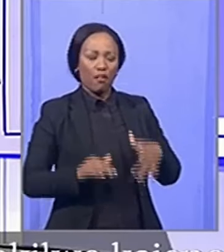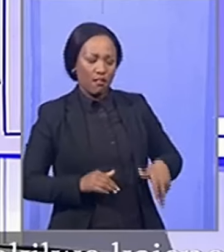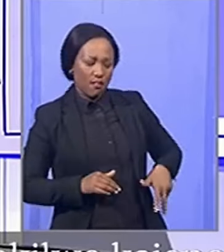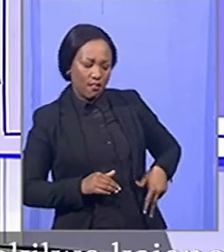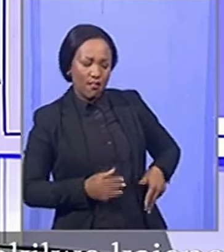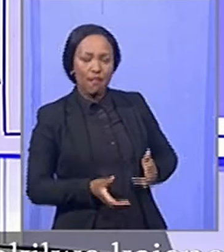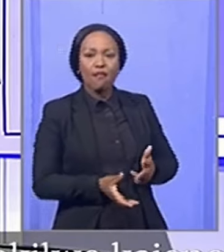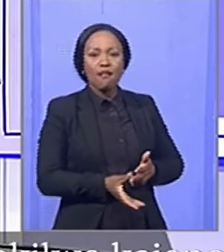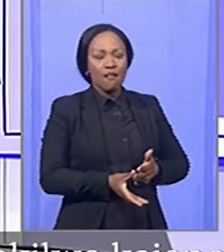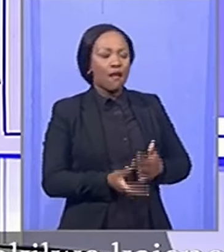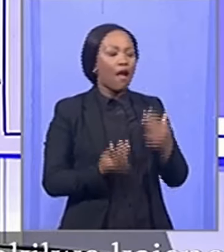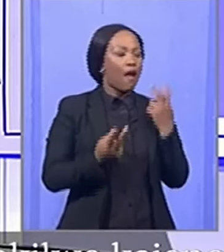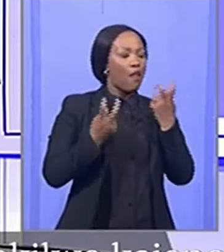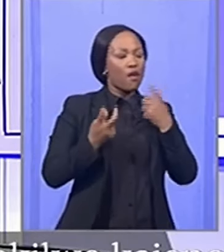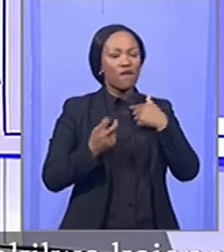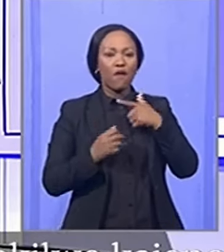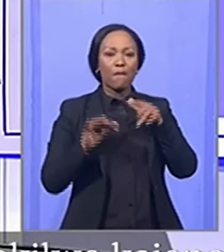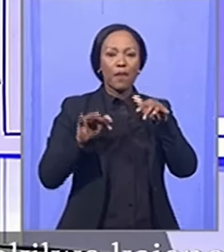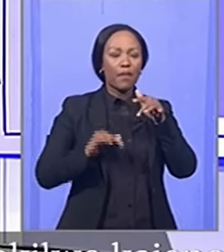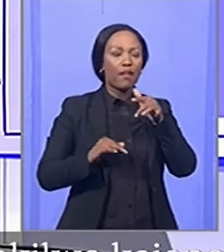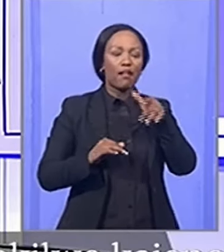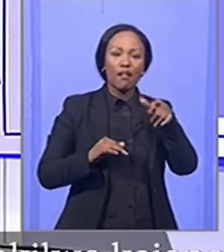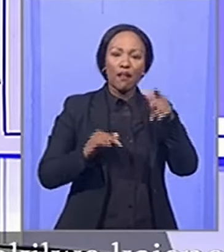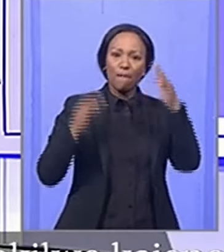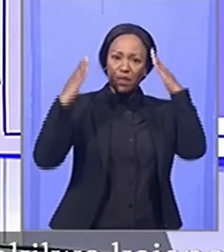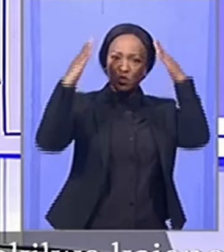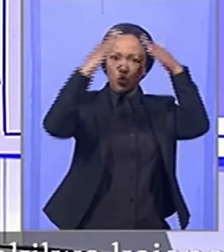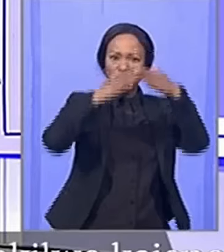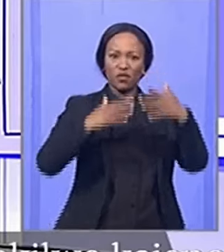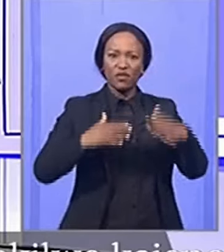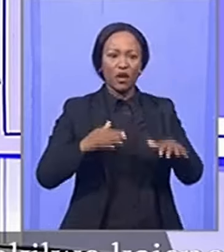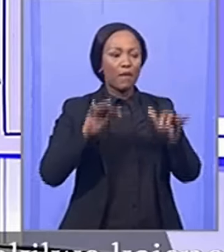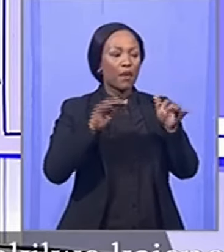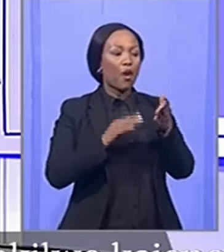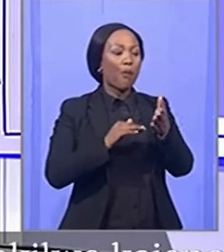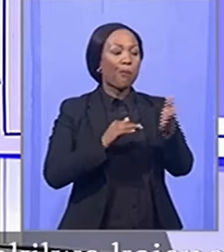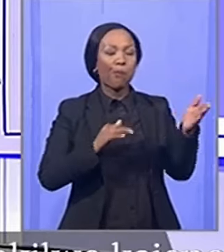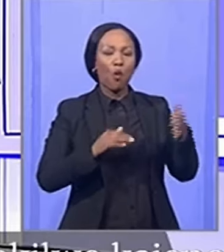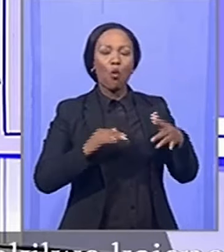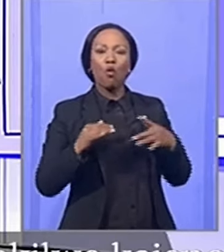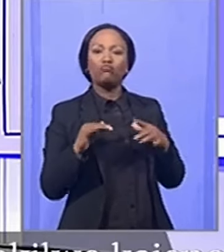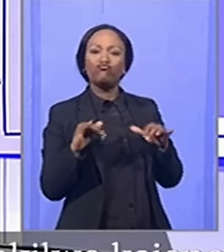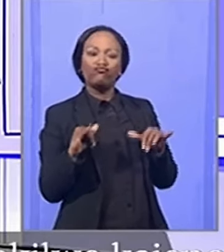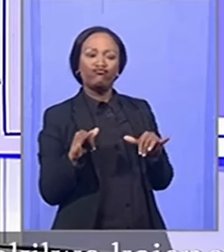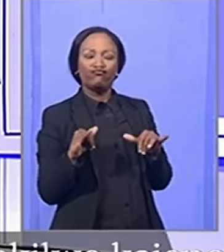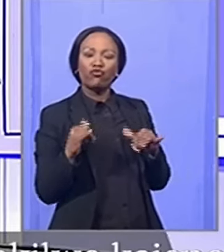dithunya ba batla Basotho mo ba ileng ba thunya mabota a tlileng ho tla ithabisa.